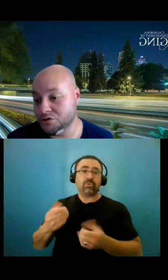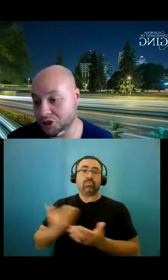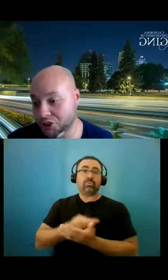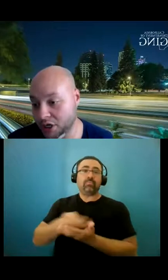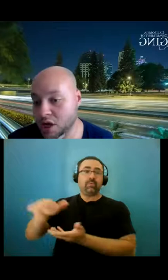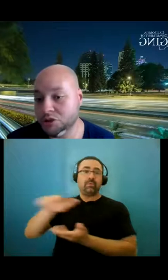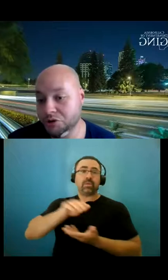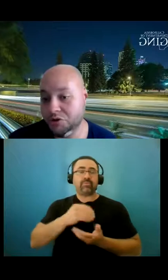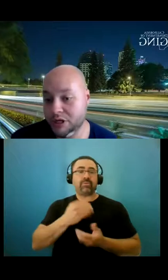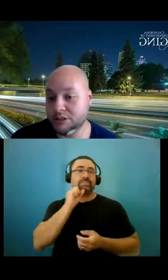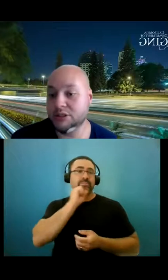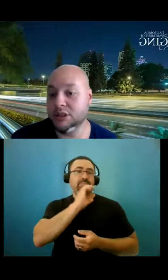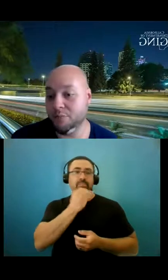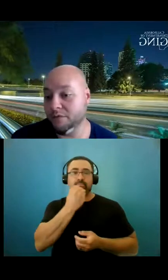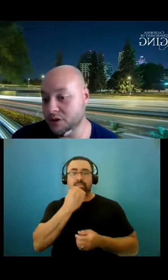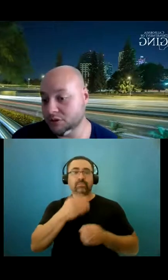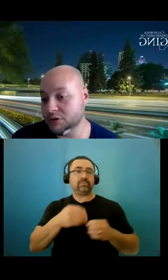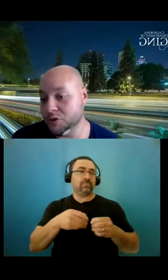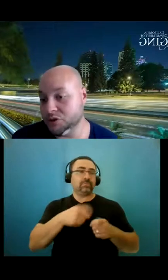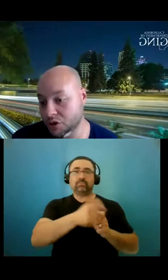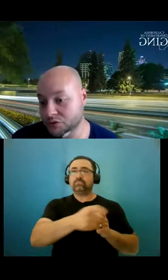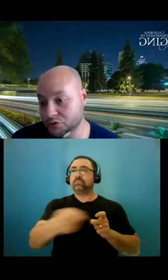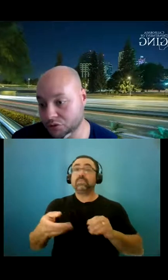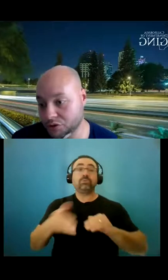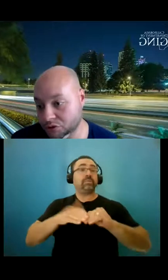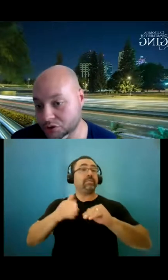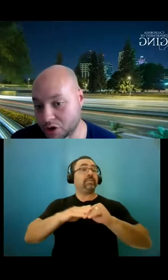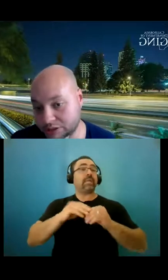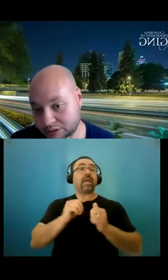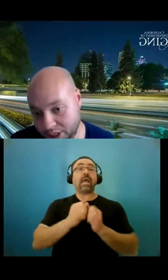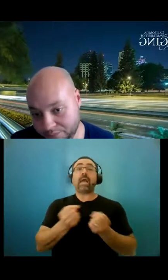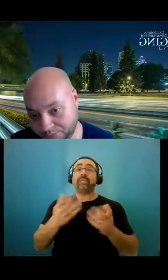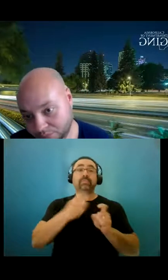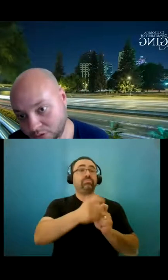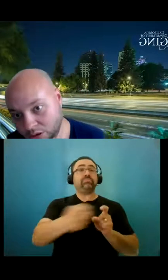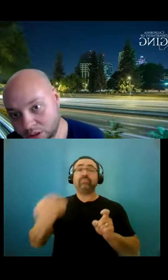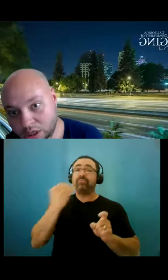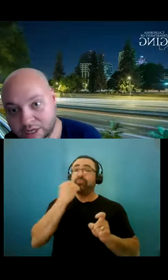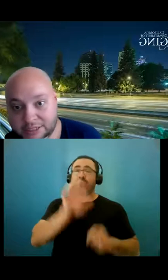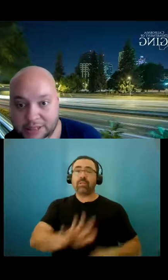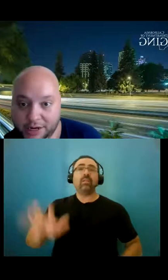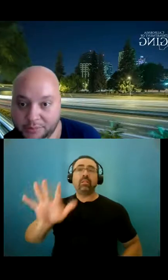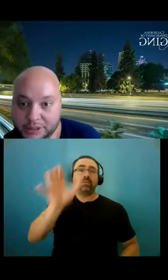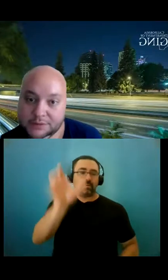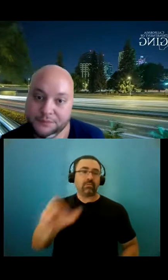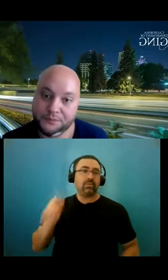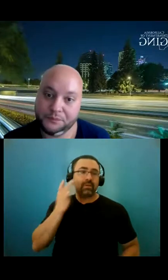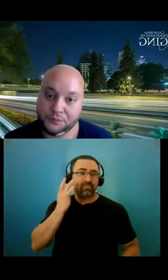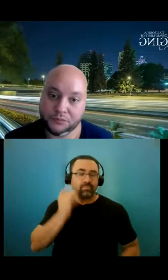senior nutrition to increase the number of meals that we serve to older adults across the state. Next slide,